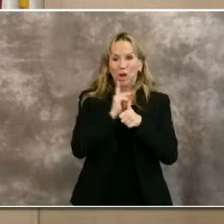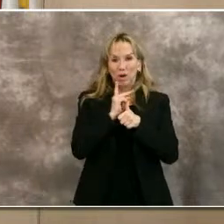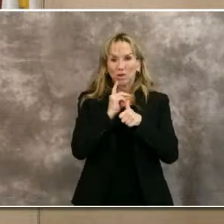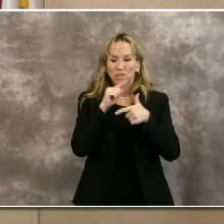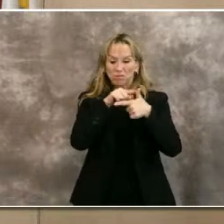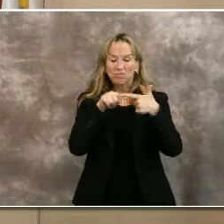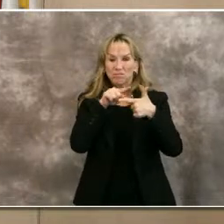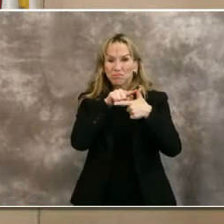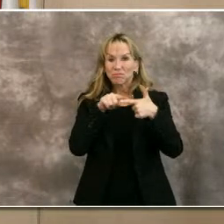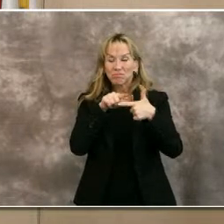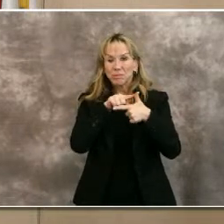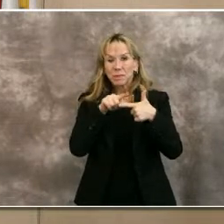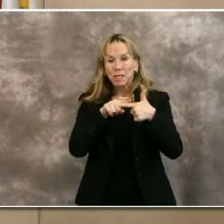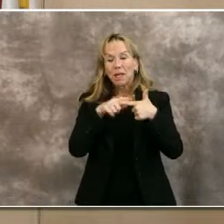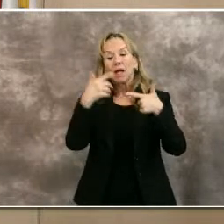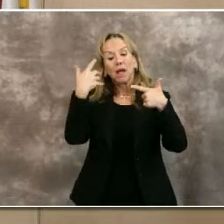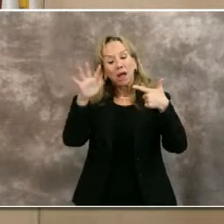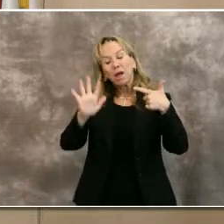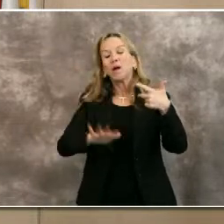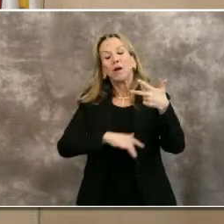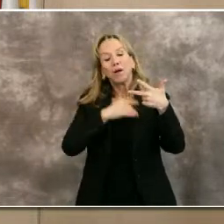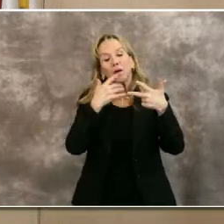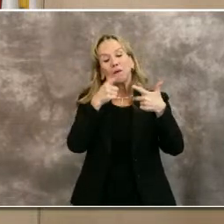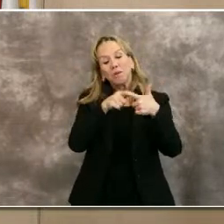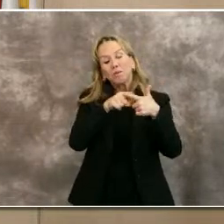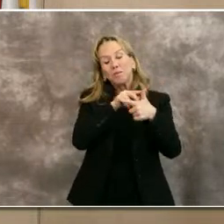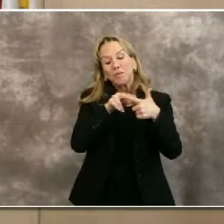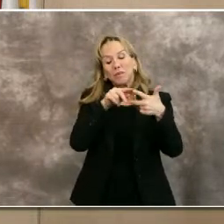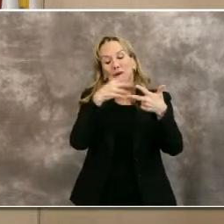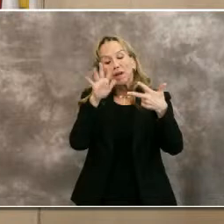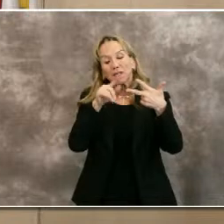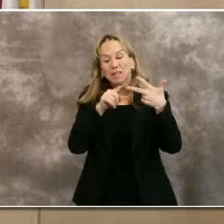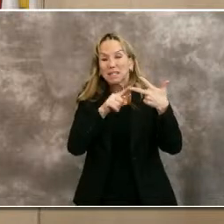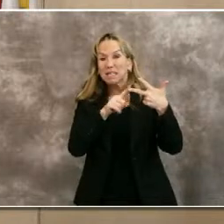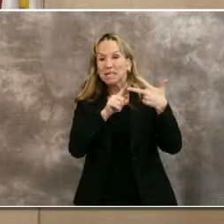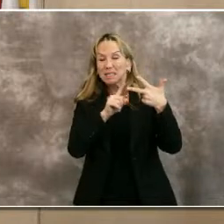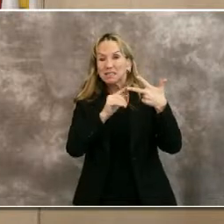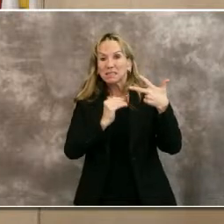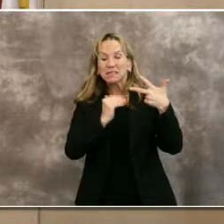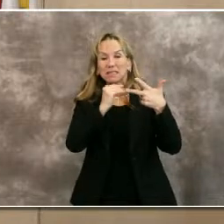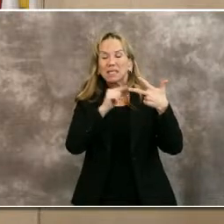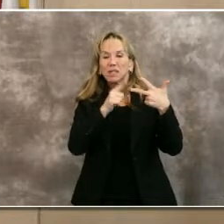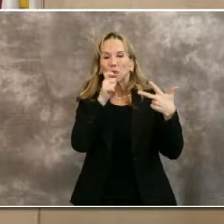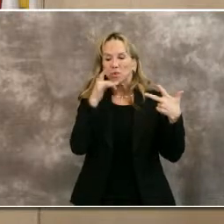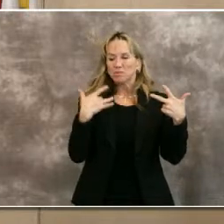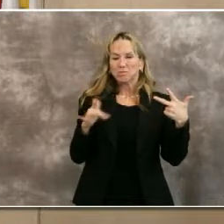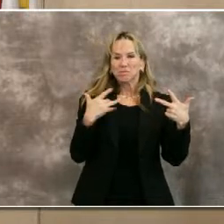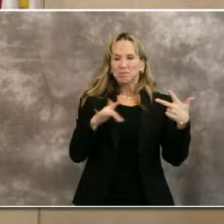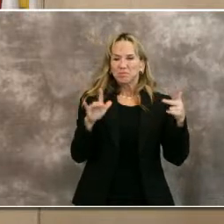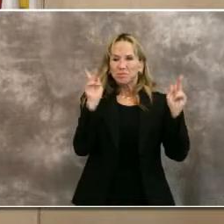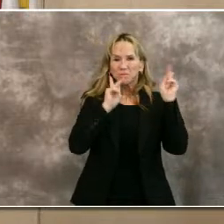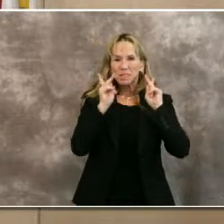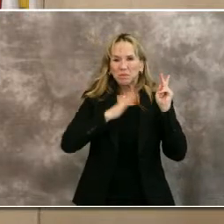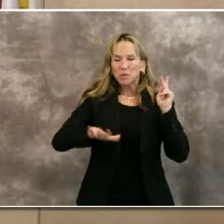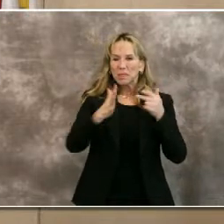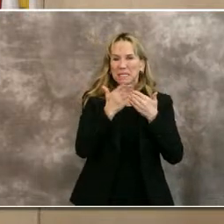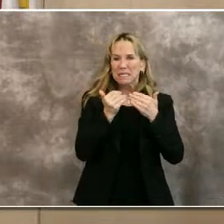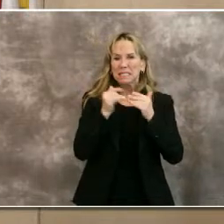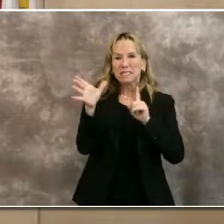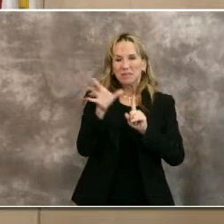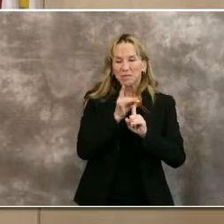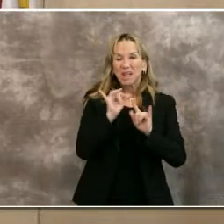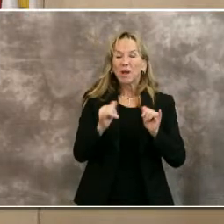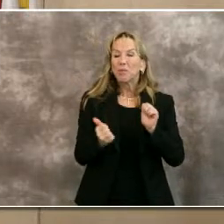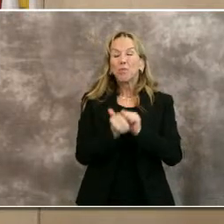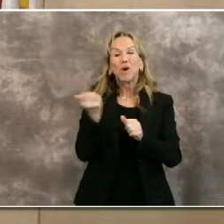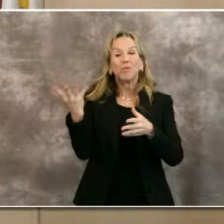that transcends also to individuals in vulnerable populations, which includes the